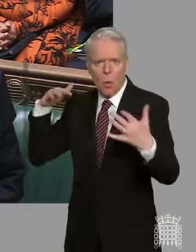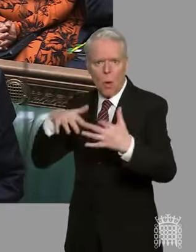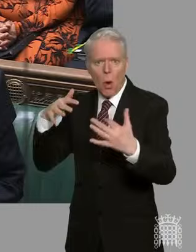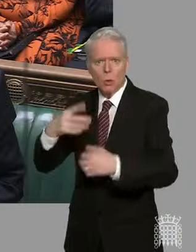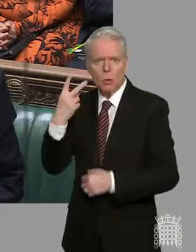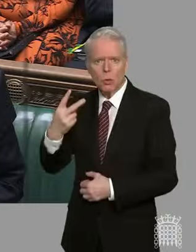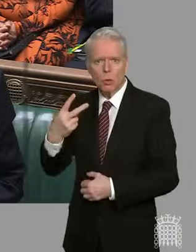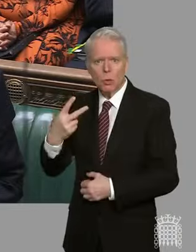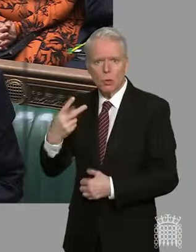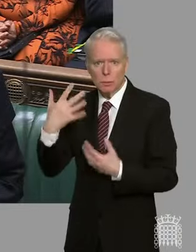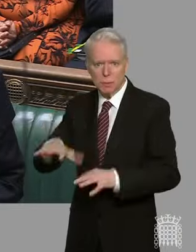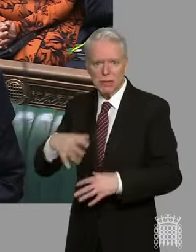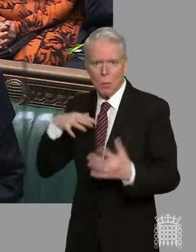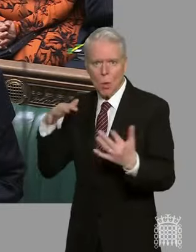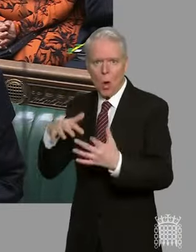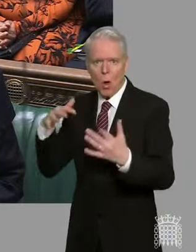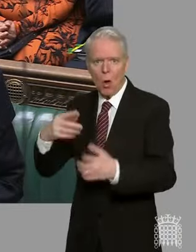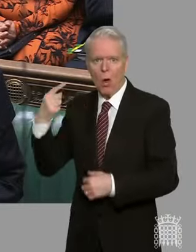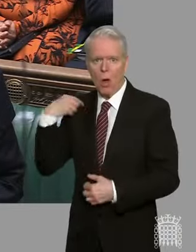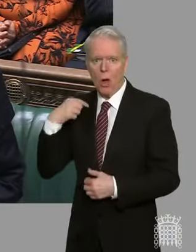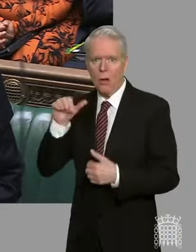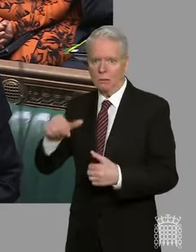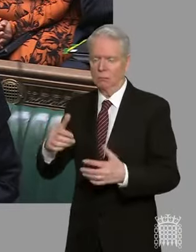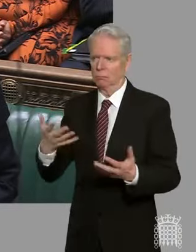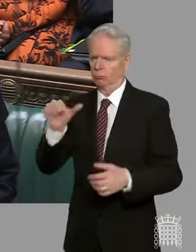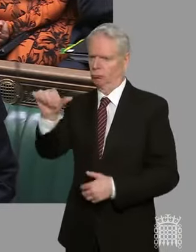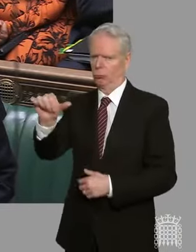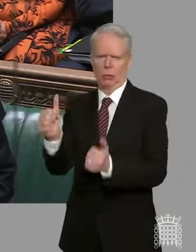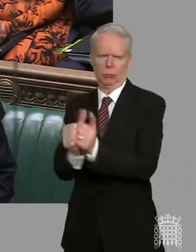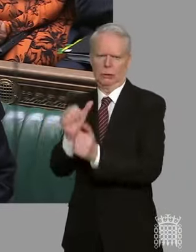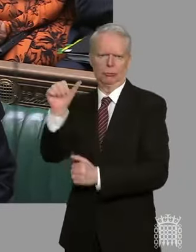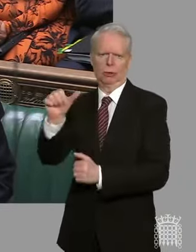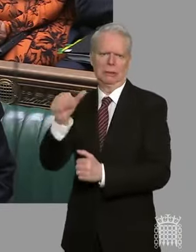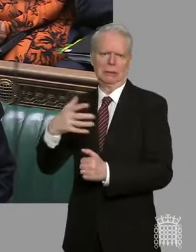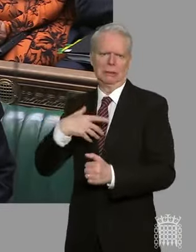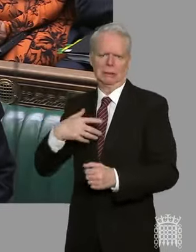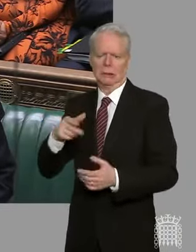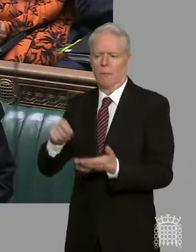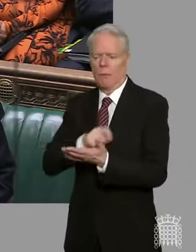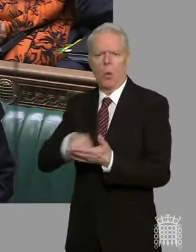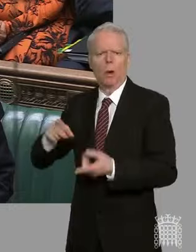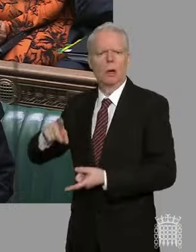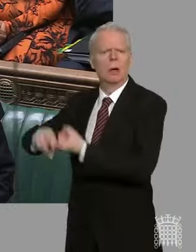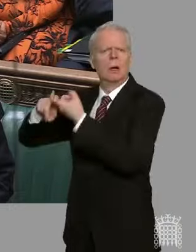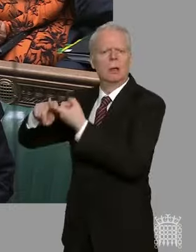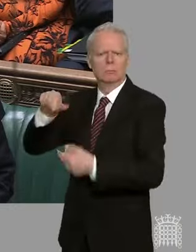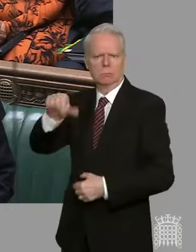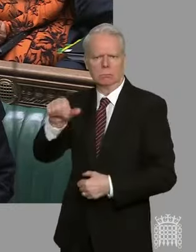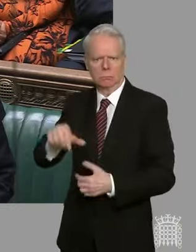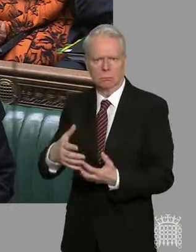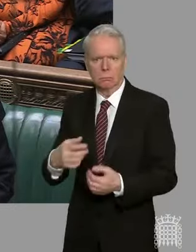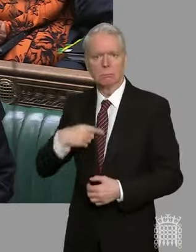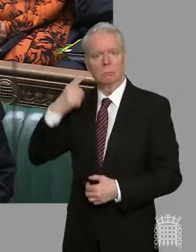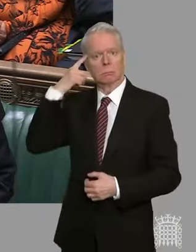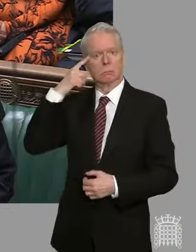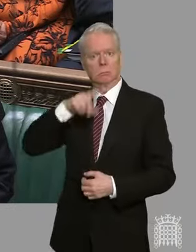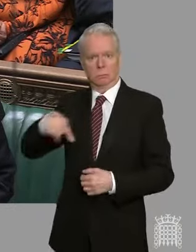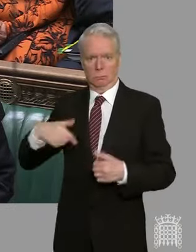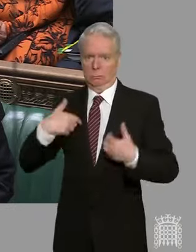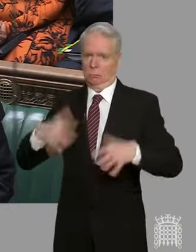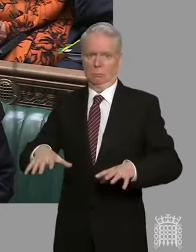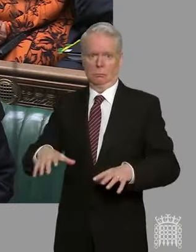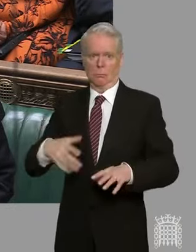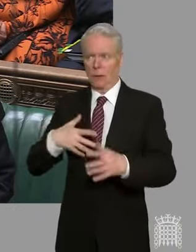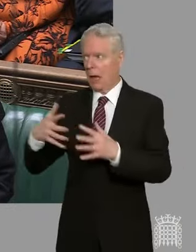for many, many years. It's vital that we continue in that role, and that's why my message to President Trump is that the